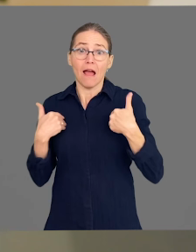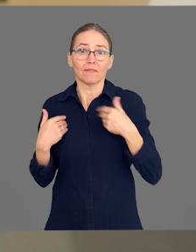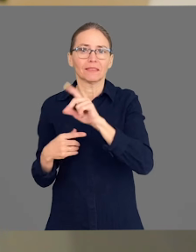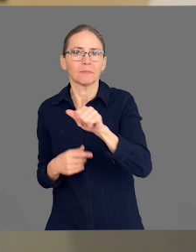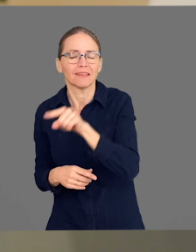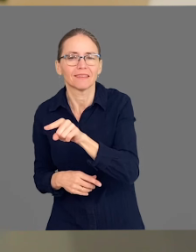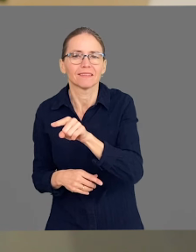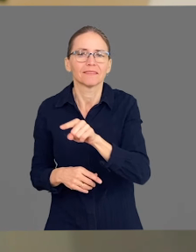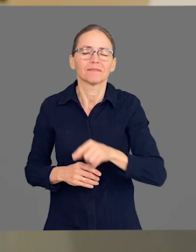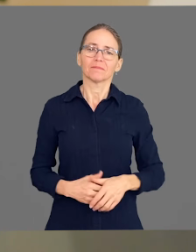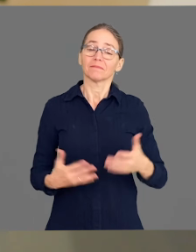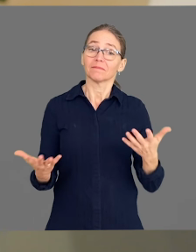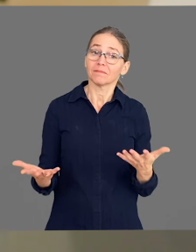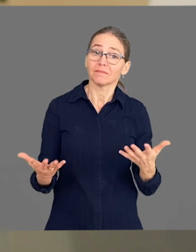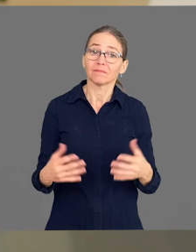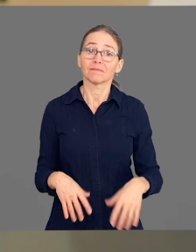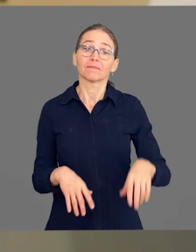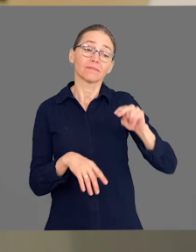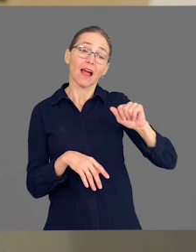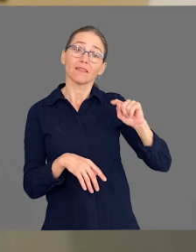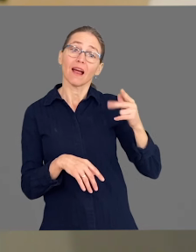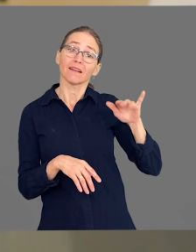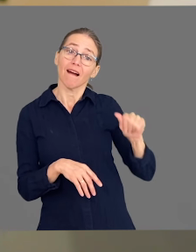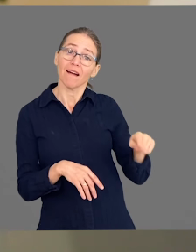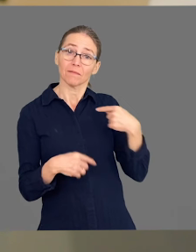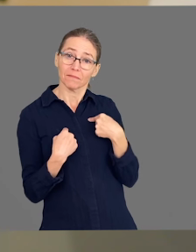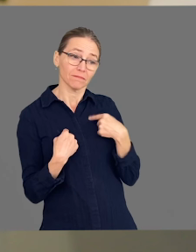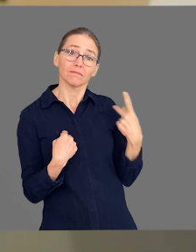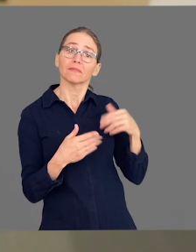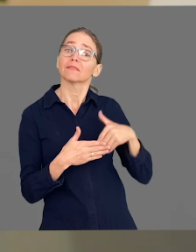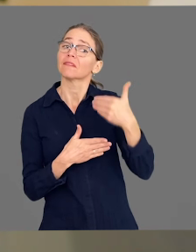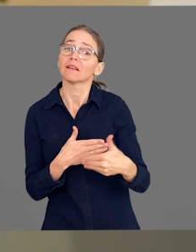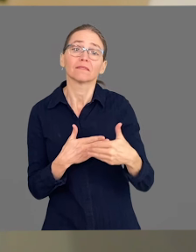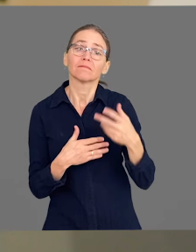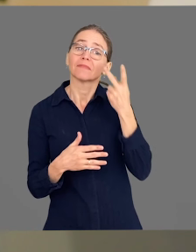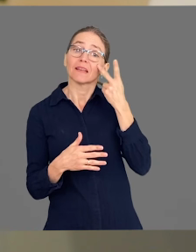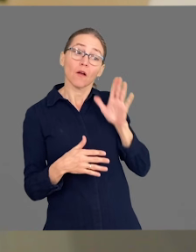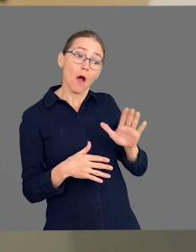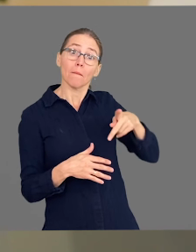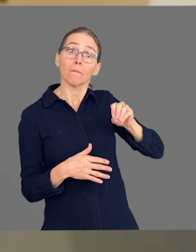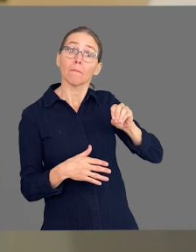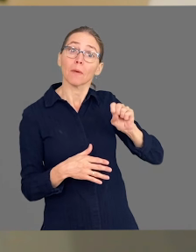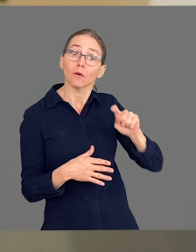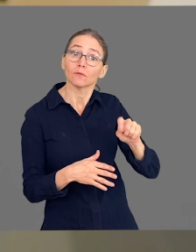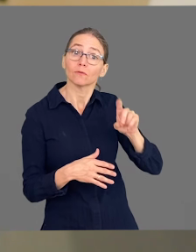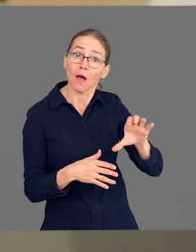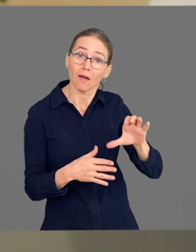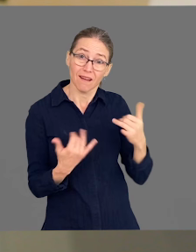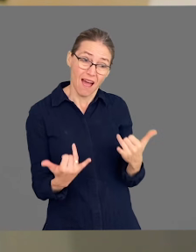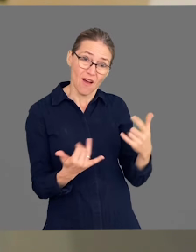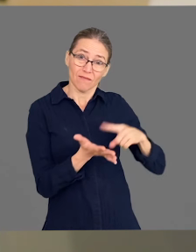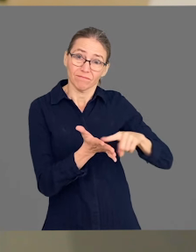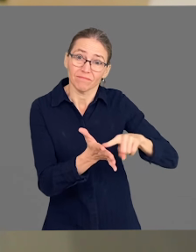I are working on are ideas that center around the topic of her postdoctoral fellowship. Equity, diversity,